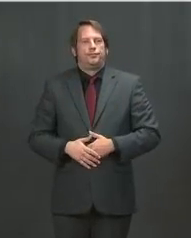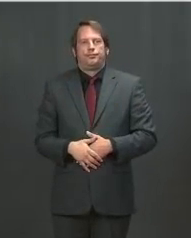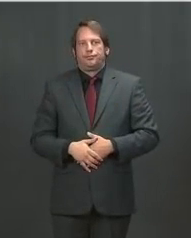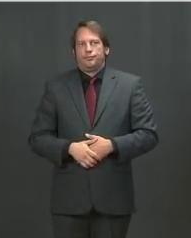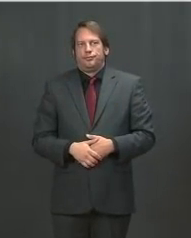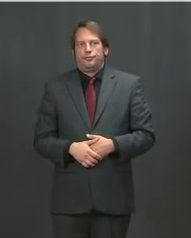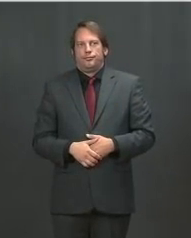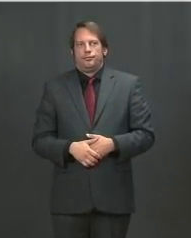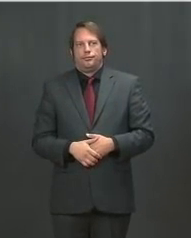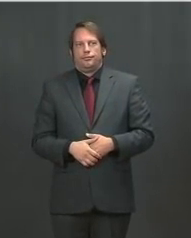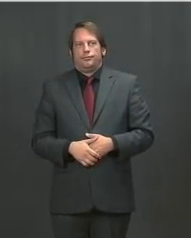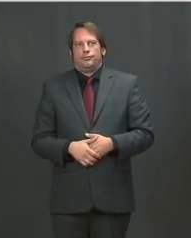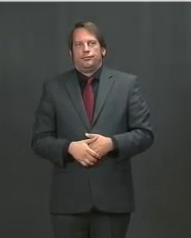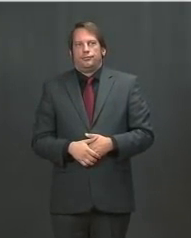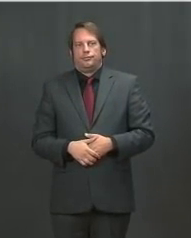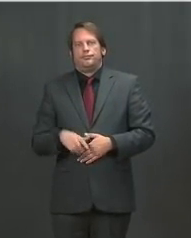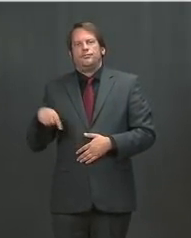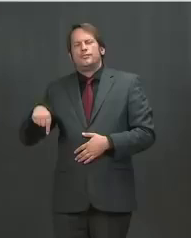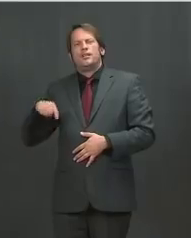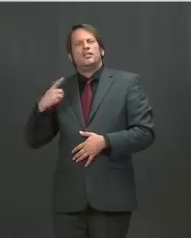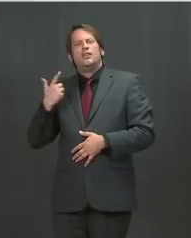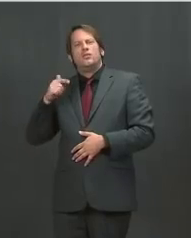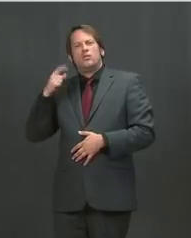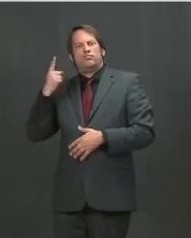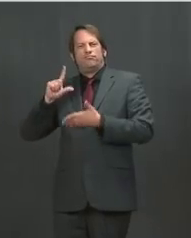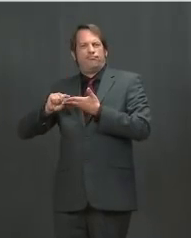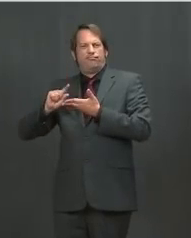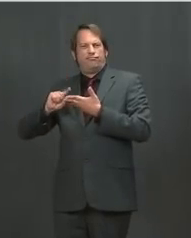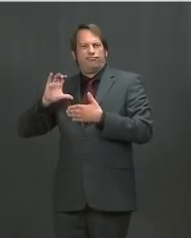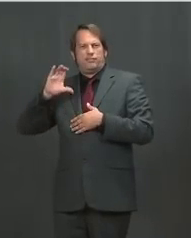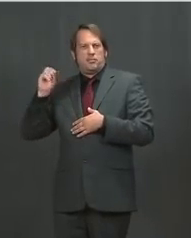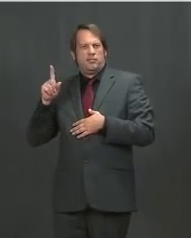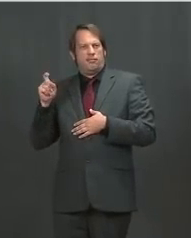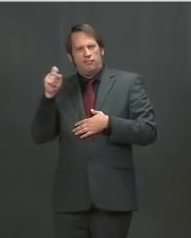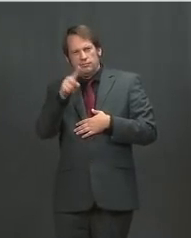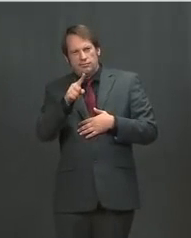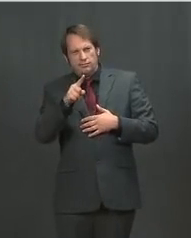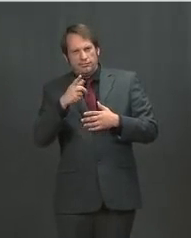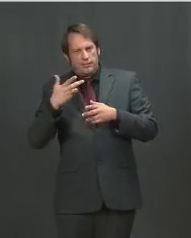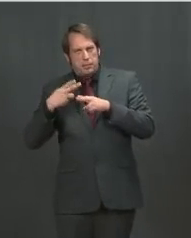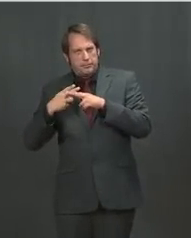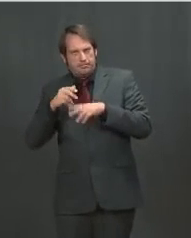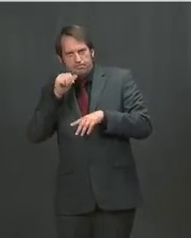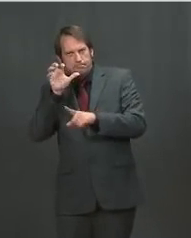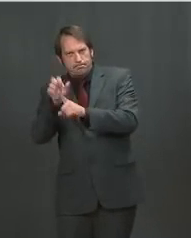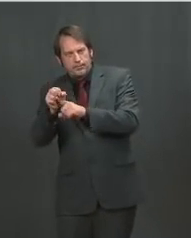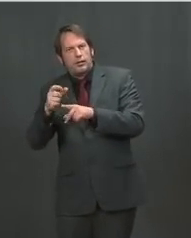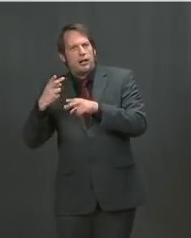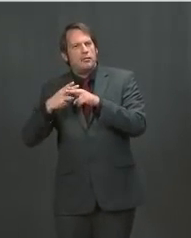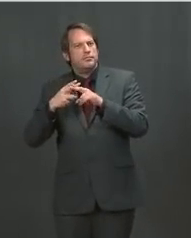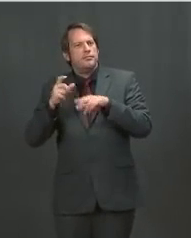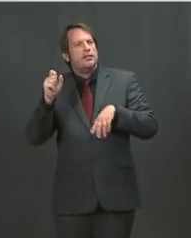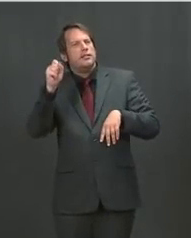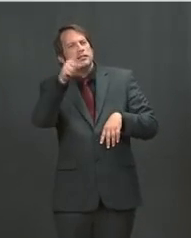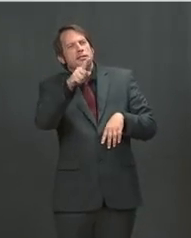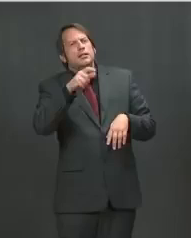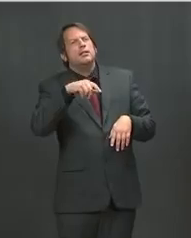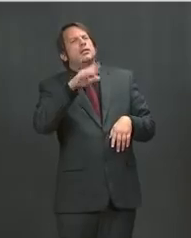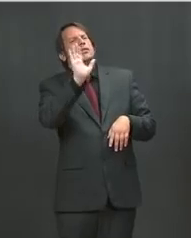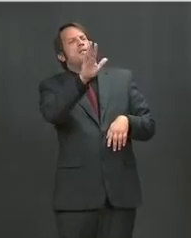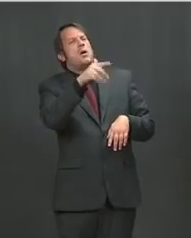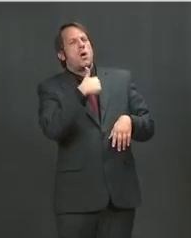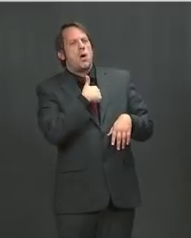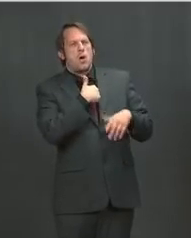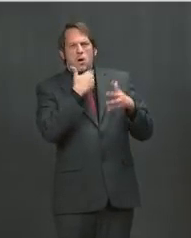Thanks for taking my question. Michigan's COVID-19 case rate leads the nation, and this surge is filling hospitals here once